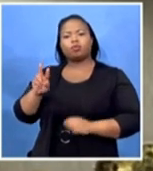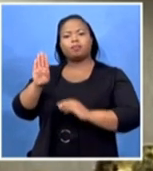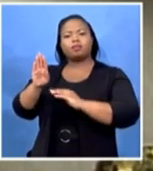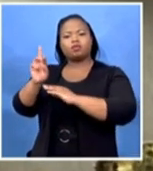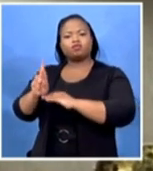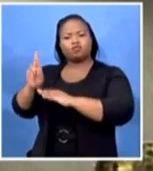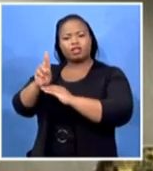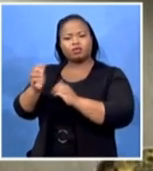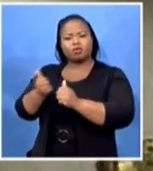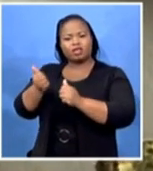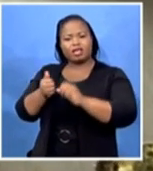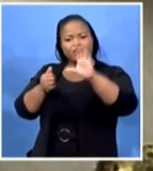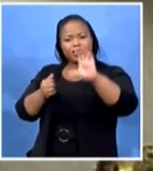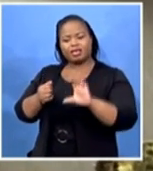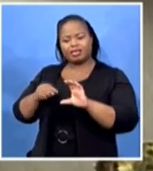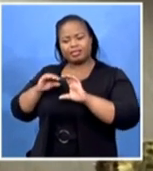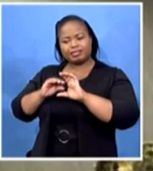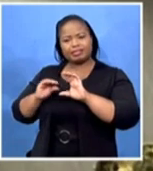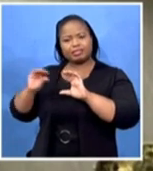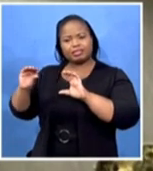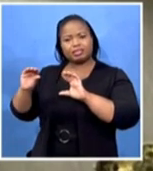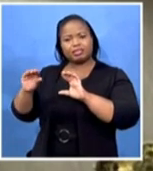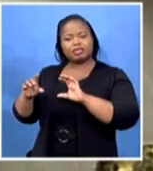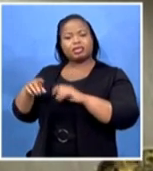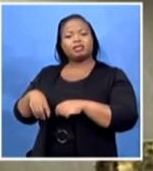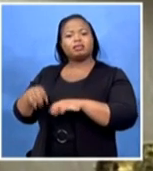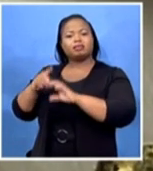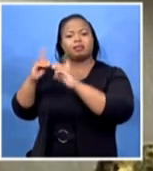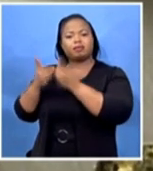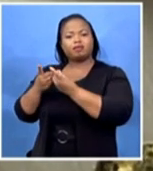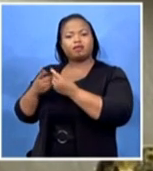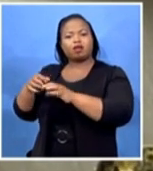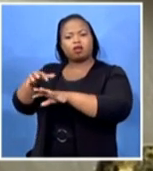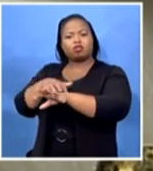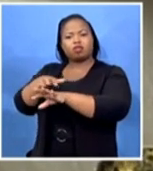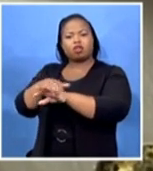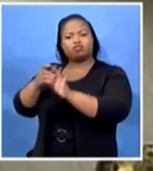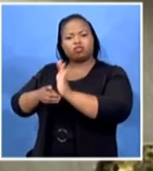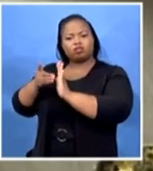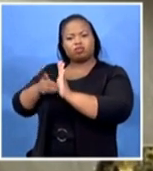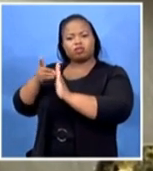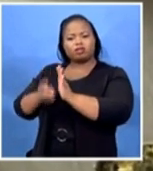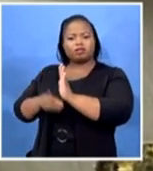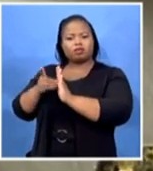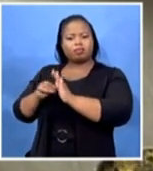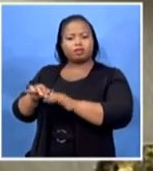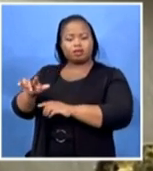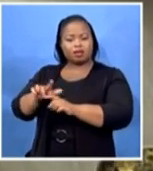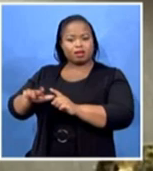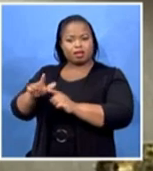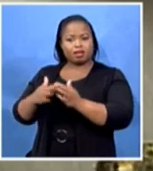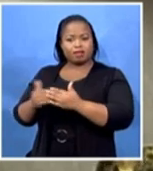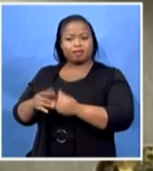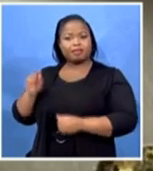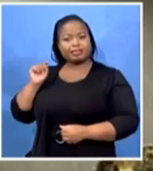of Agriculture and Rural Development and Land Affairs. Hence, that money, we are just